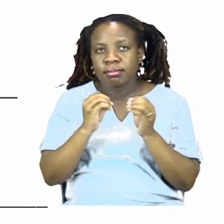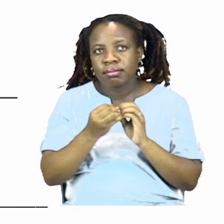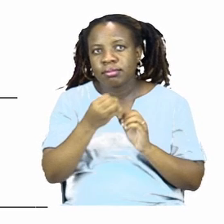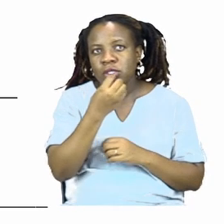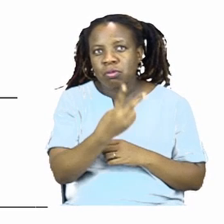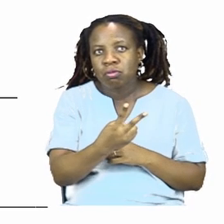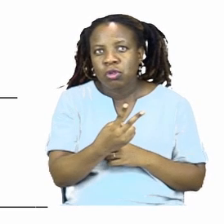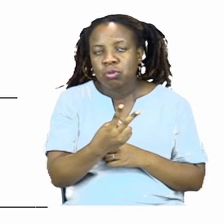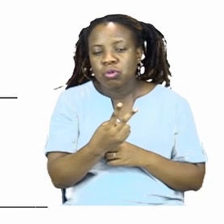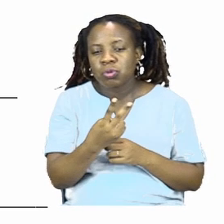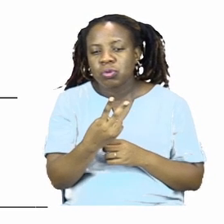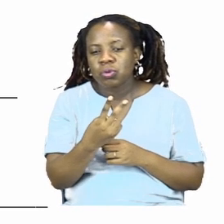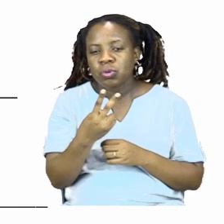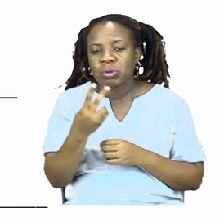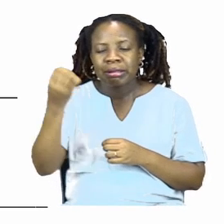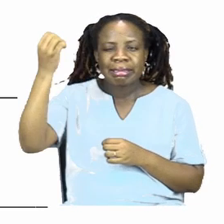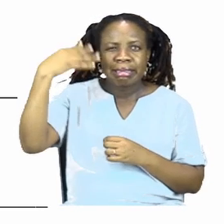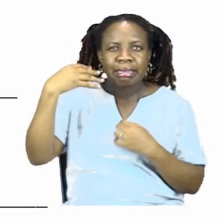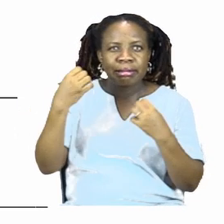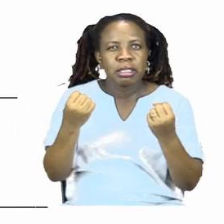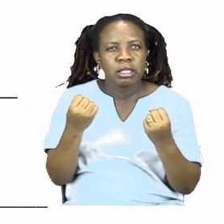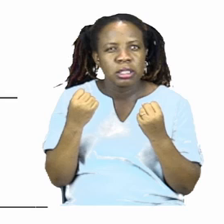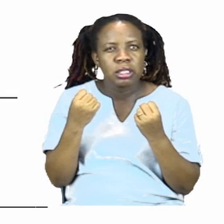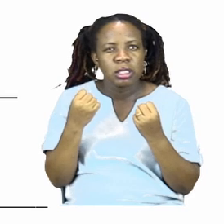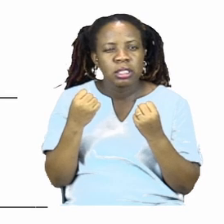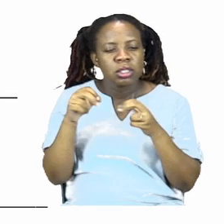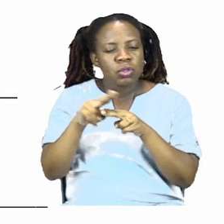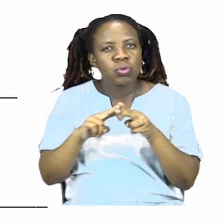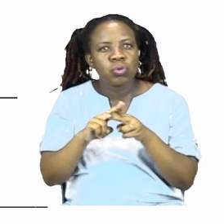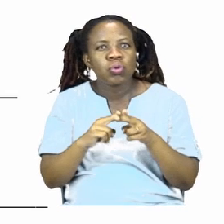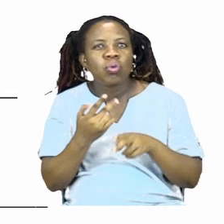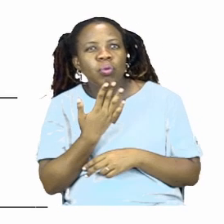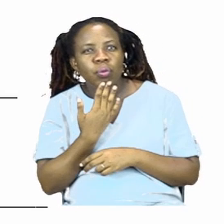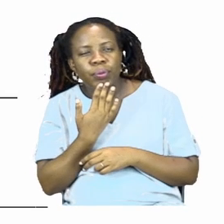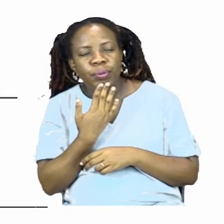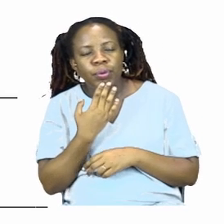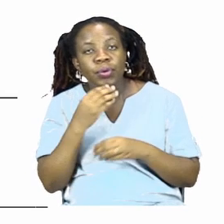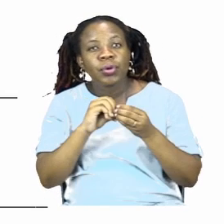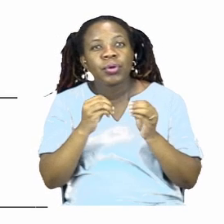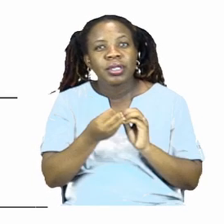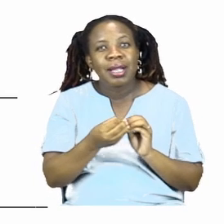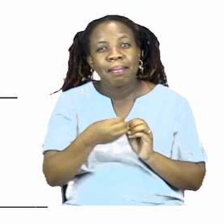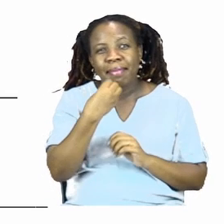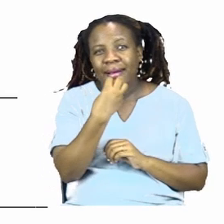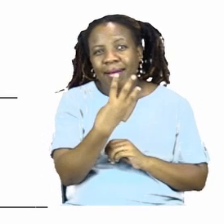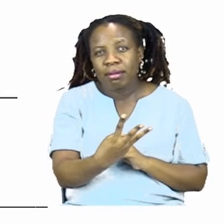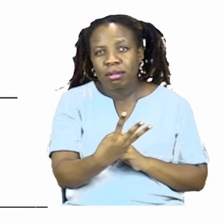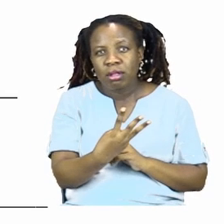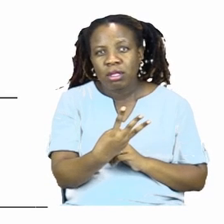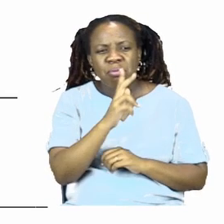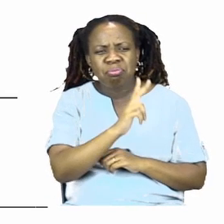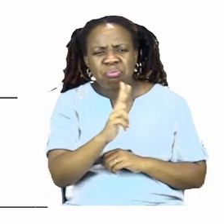Number 3, how do humans use energy from the sun? And number 4,